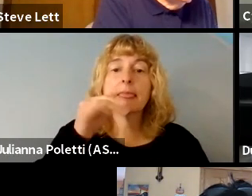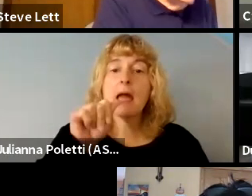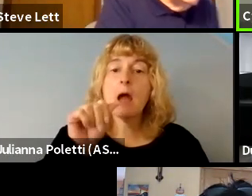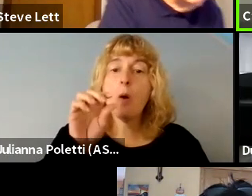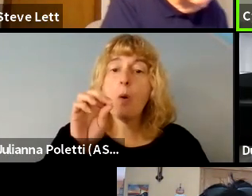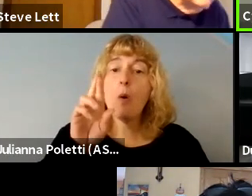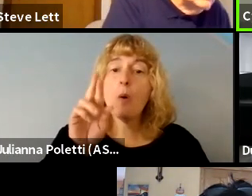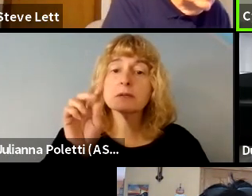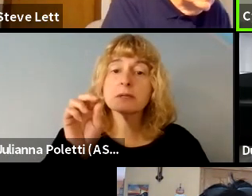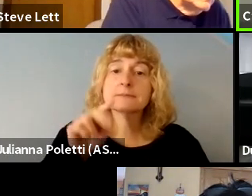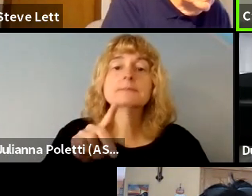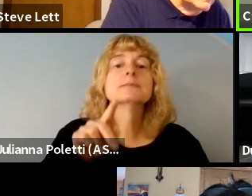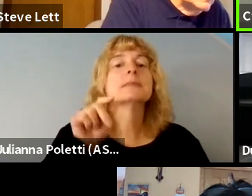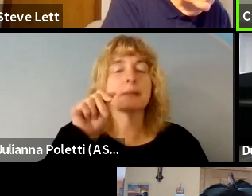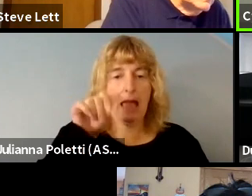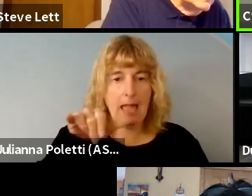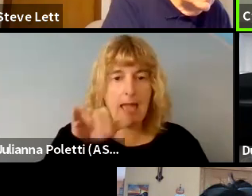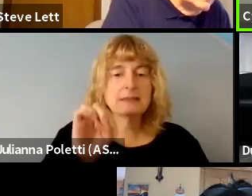Aye.